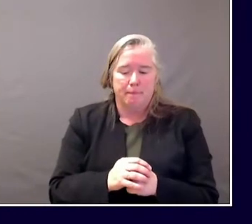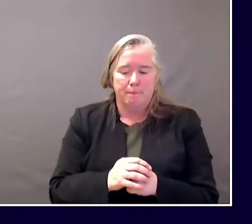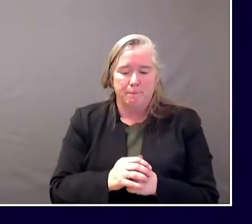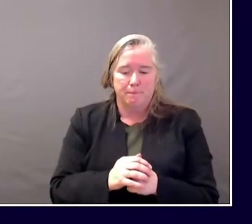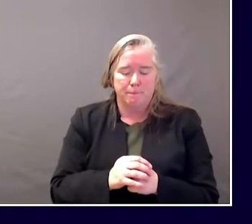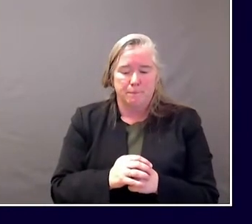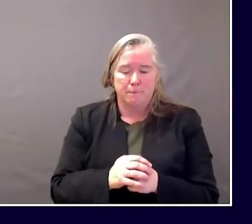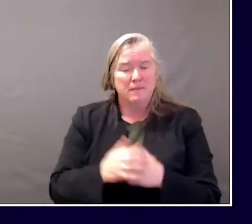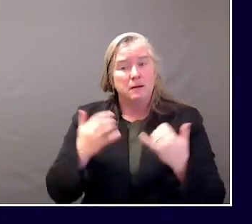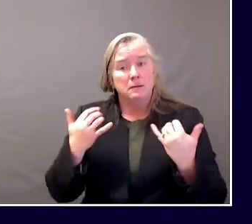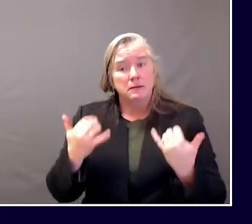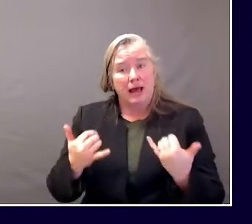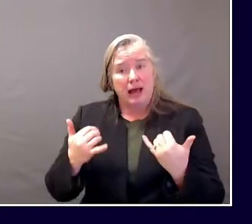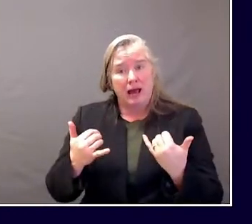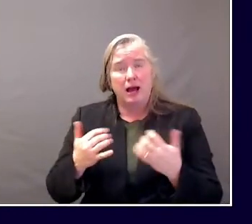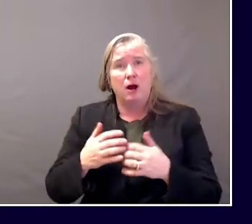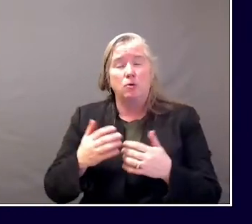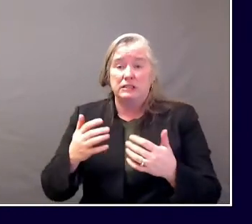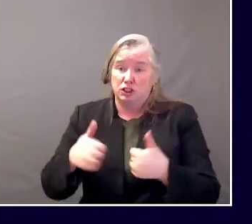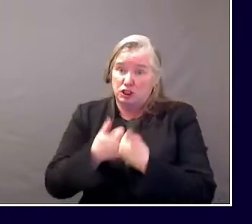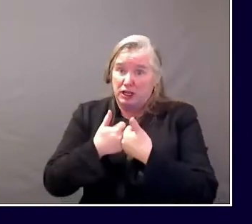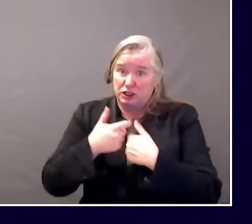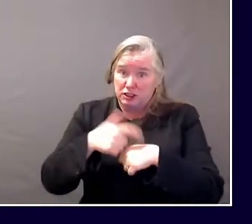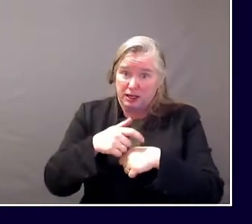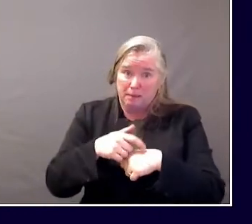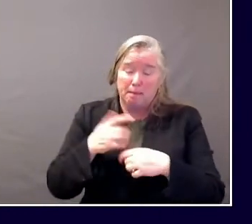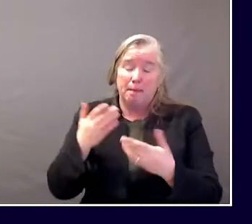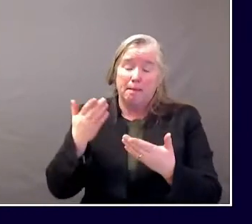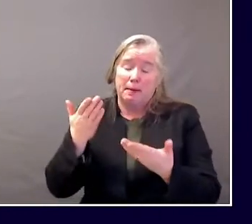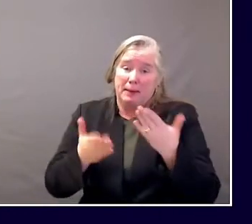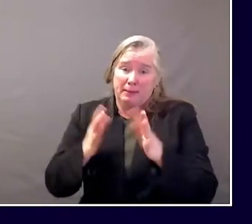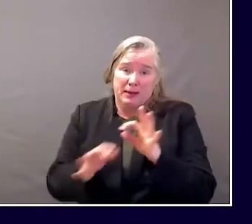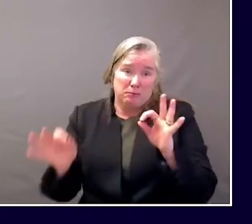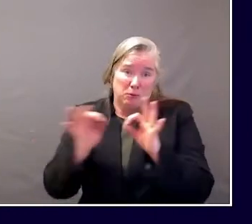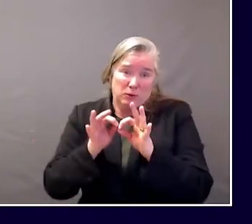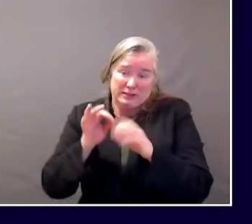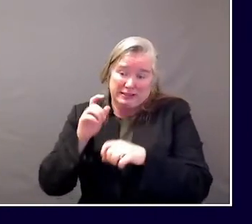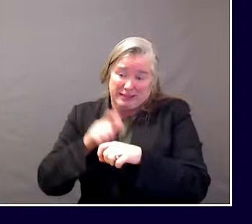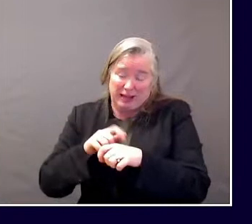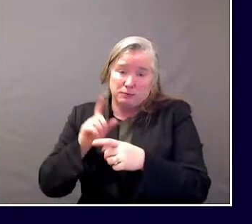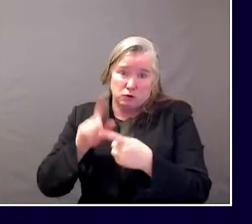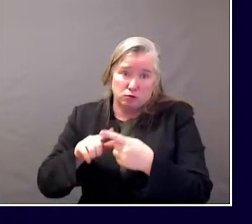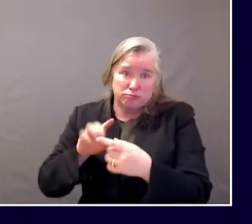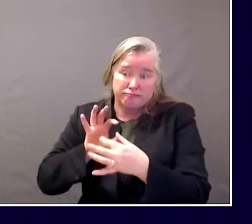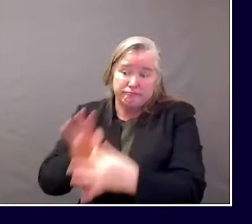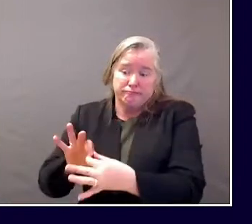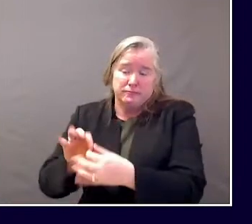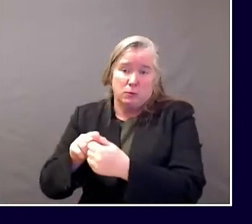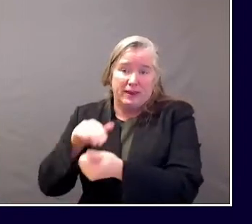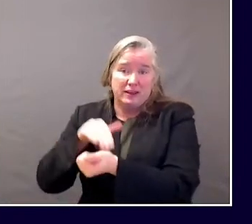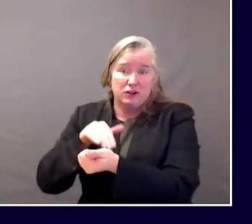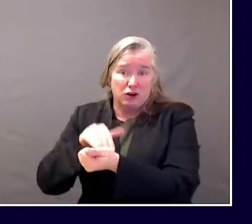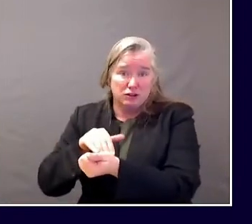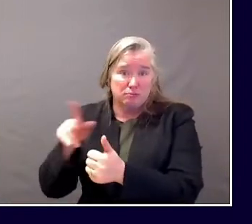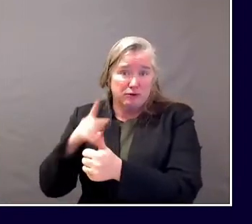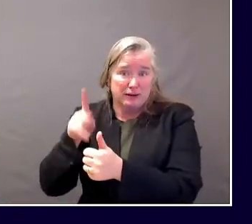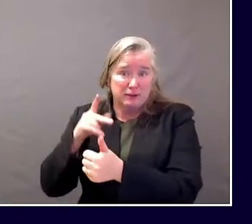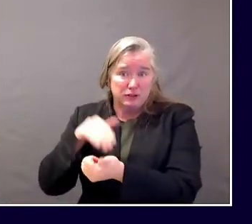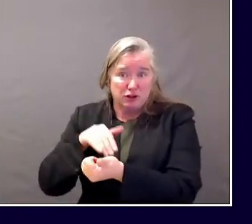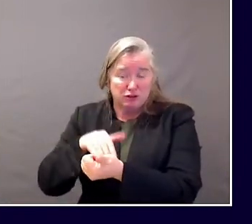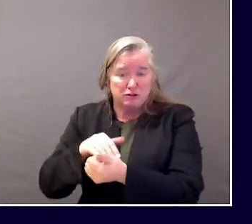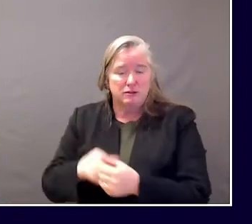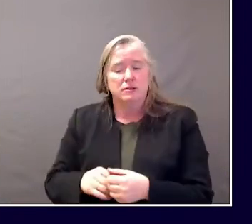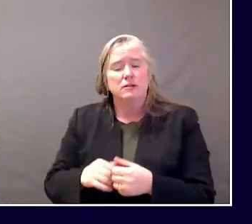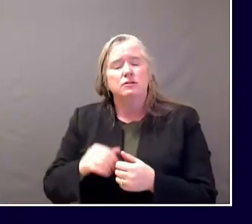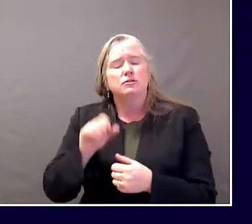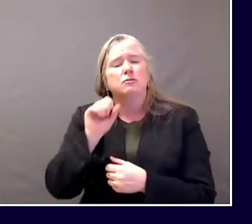but an important time to find a doctor. What would be first steps for someone who maybe doesn't have a primary